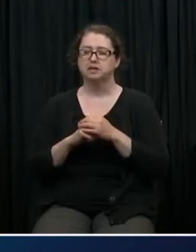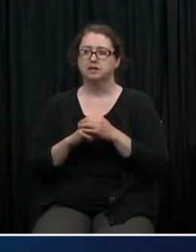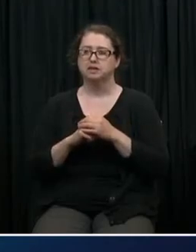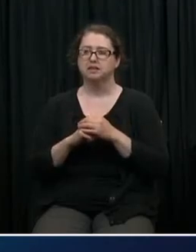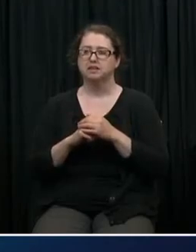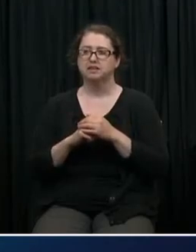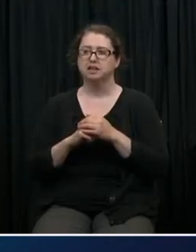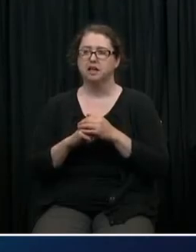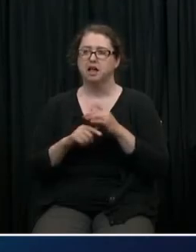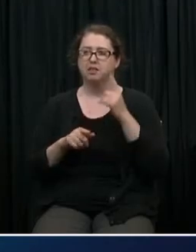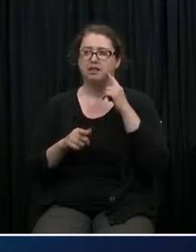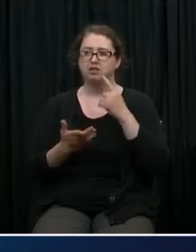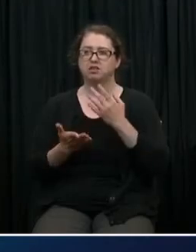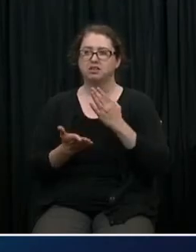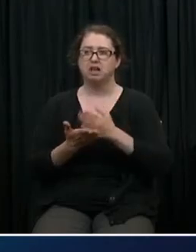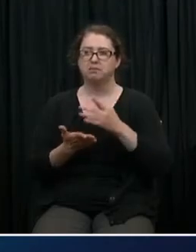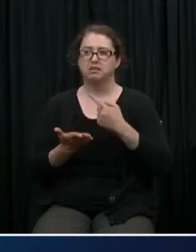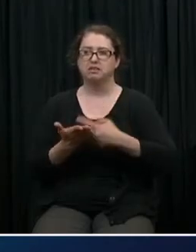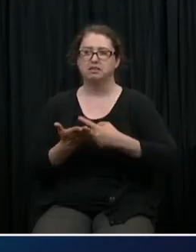seconds.